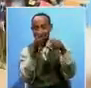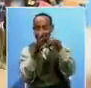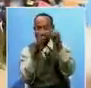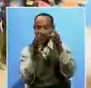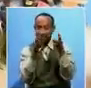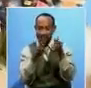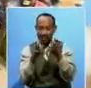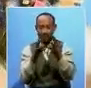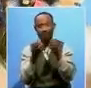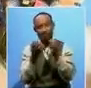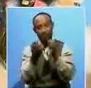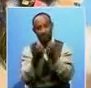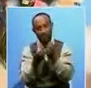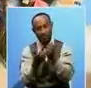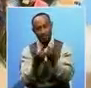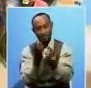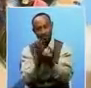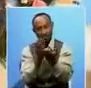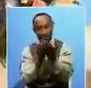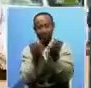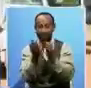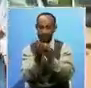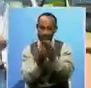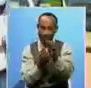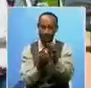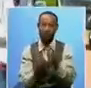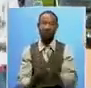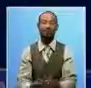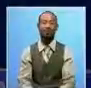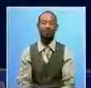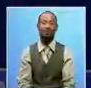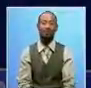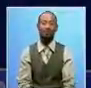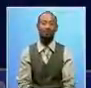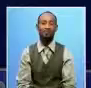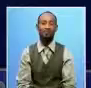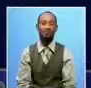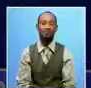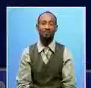the pass rate. Luyando Hamwala, ZNBC News in Osaka.